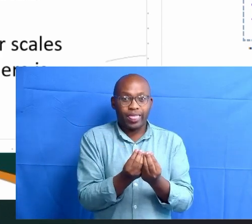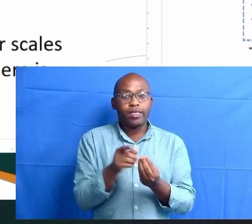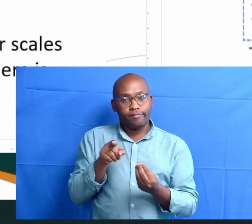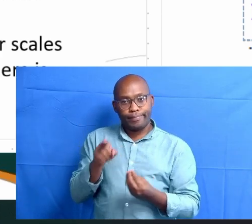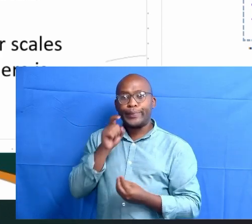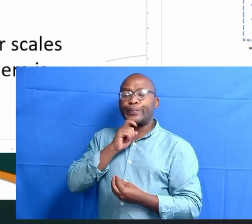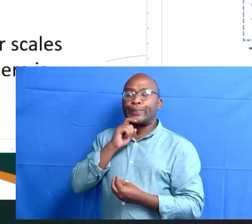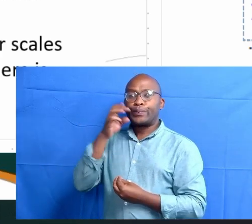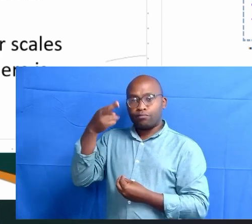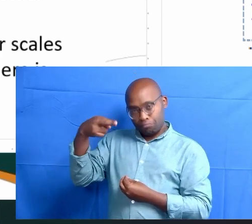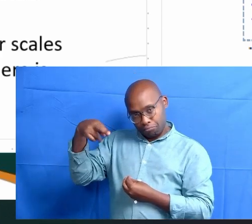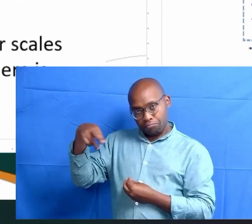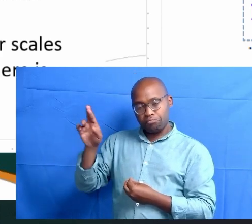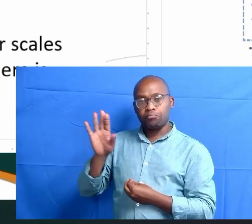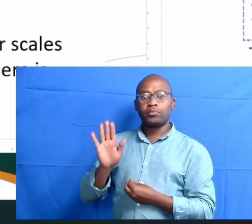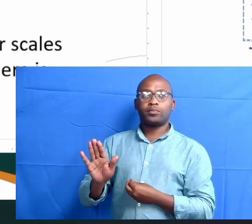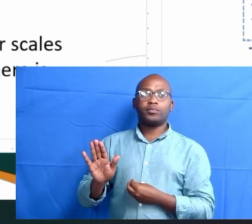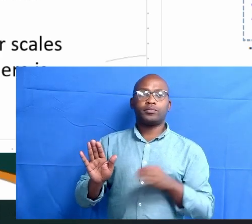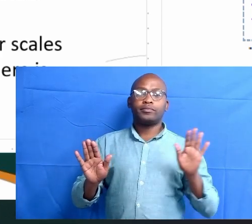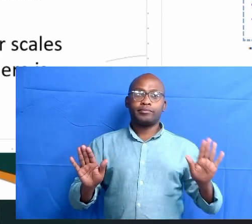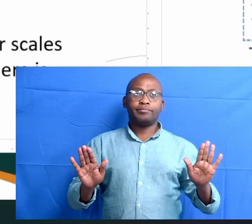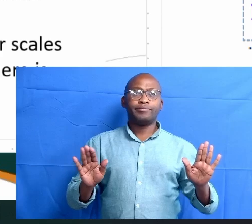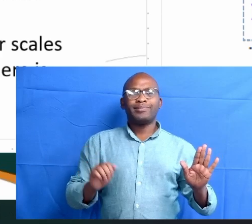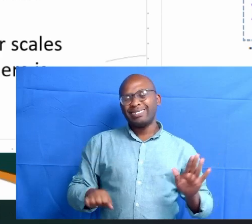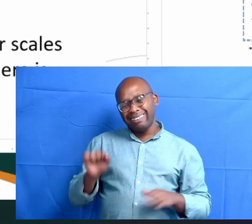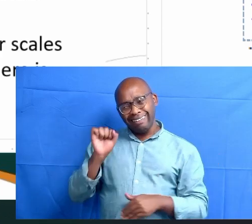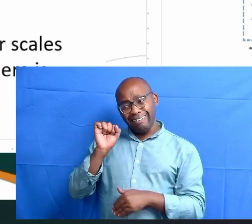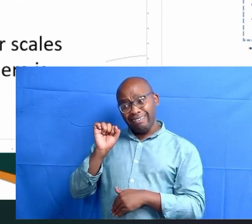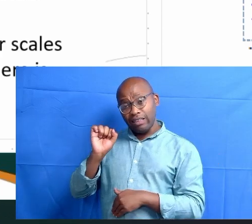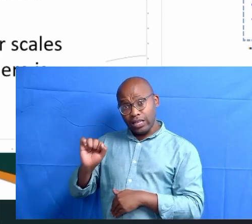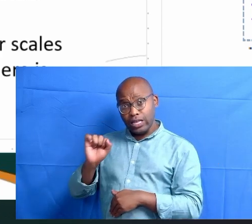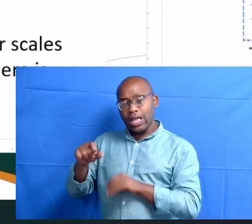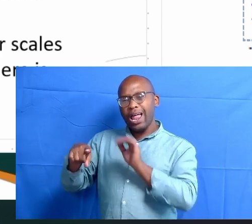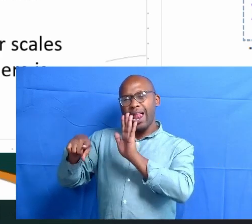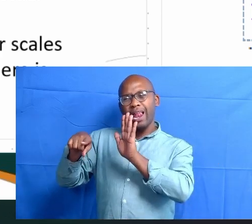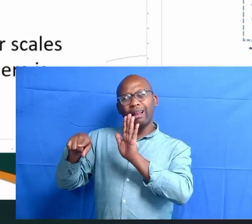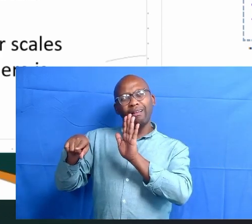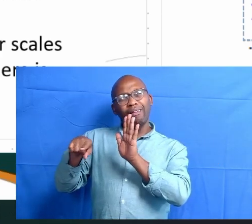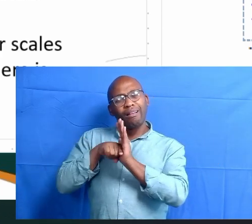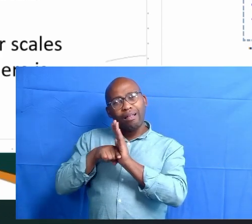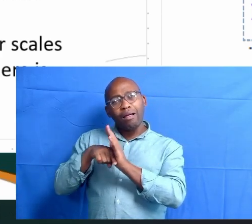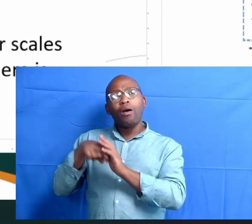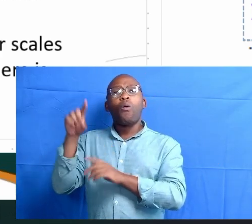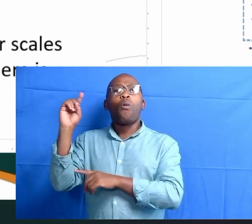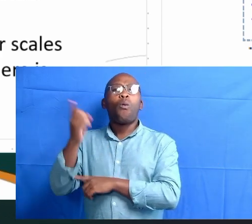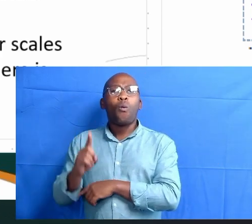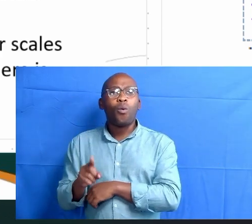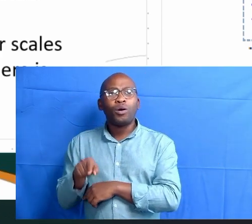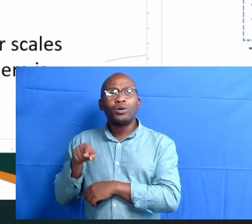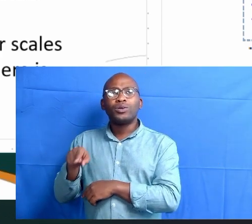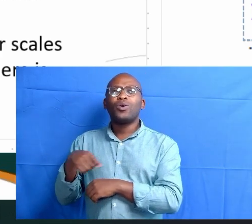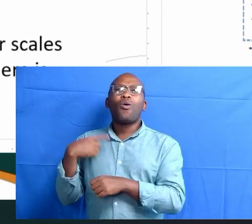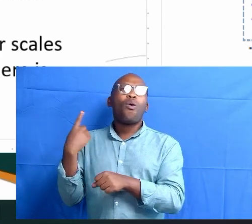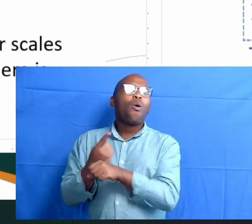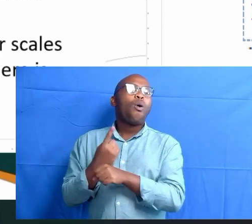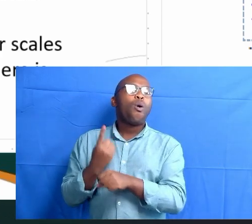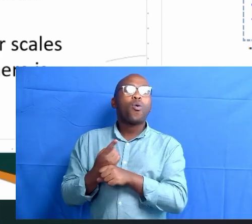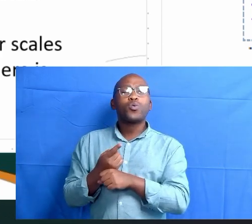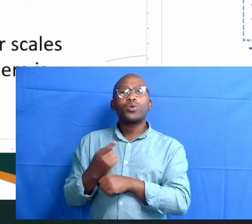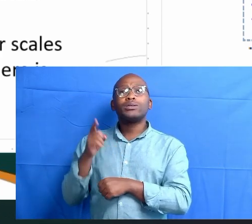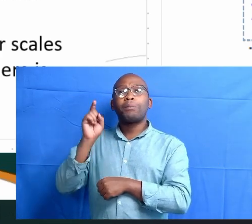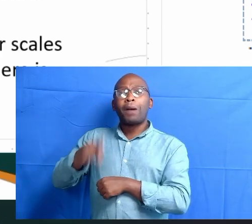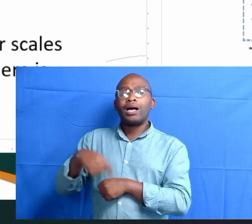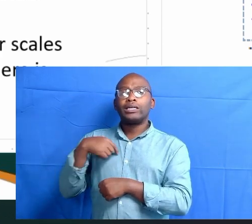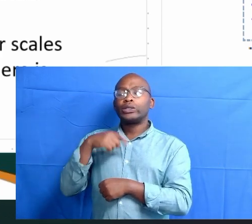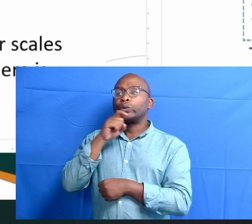a number scales. The number scales also have the disadvantages of it. The number scales require the use of a calculator. It means you